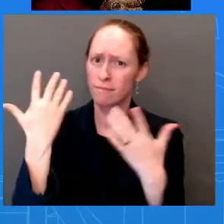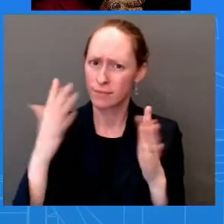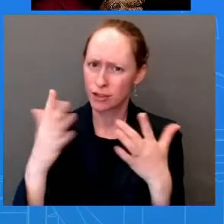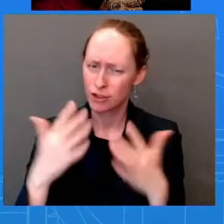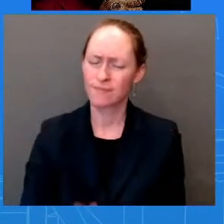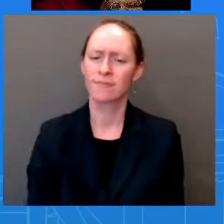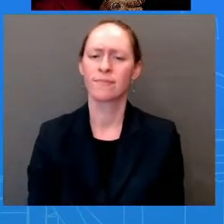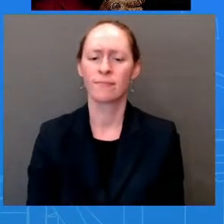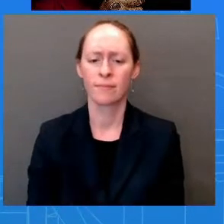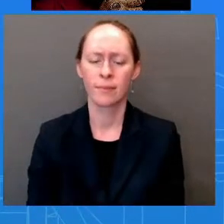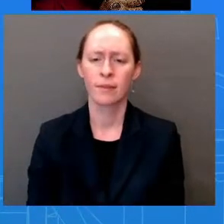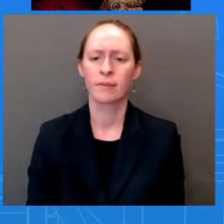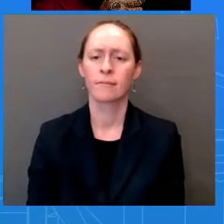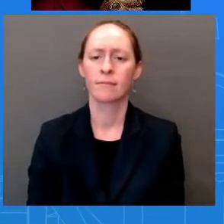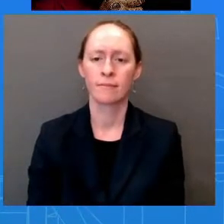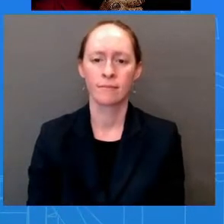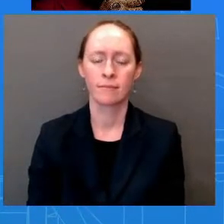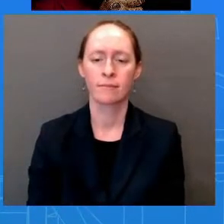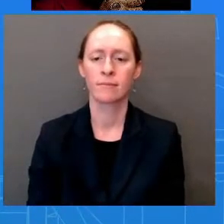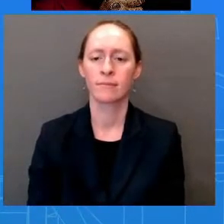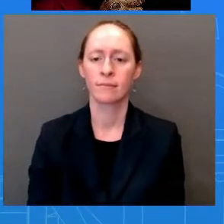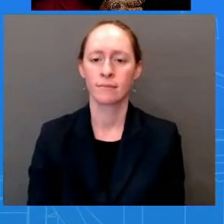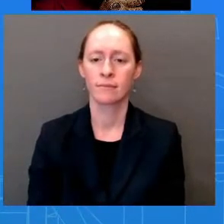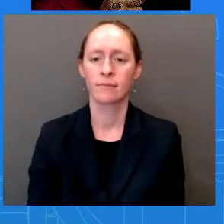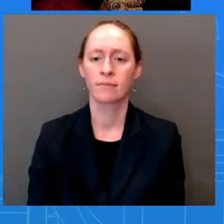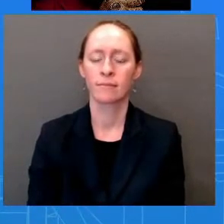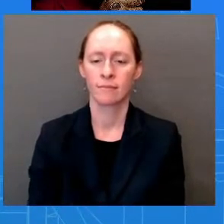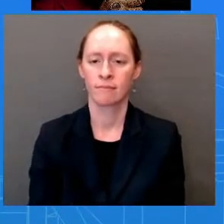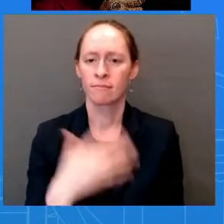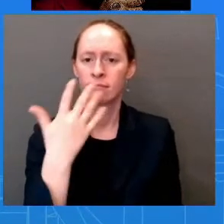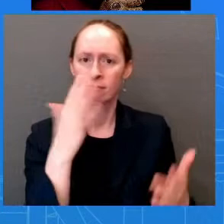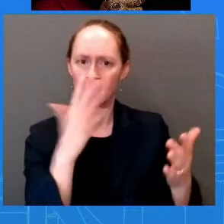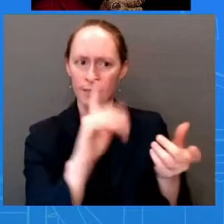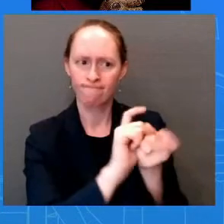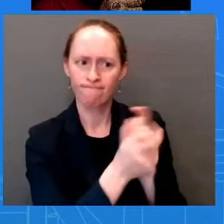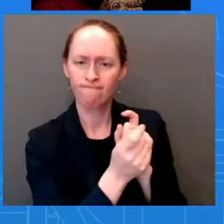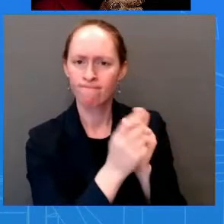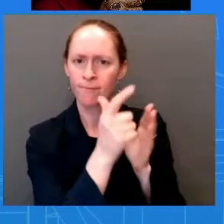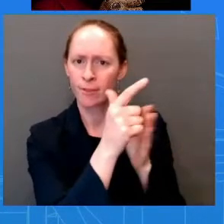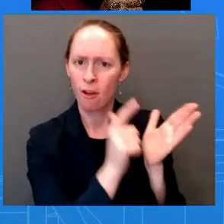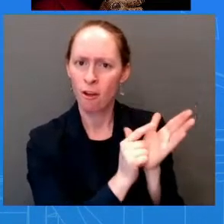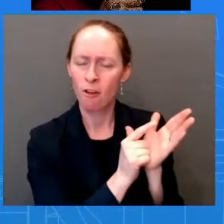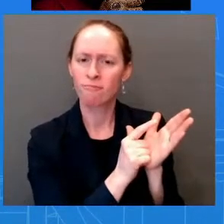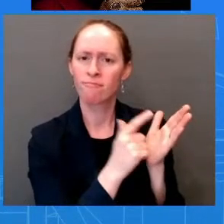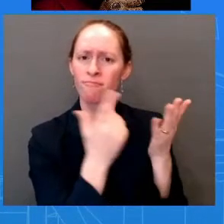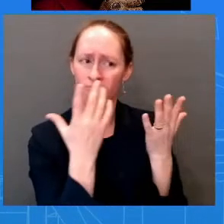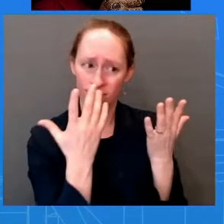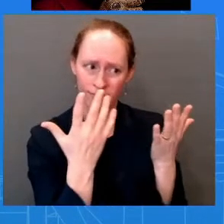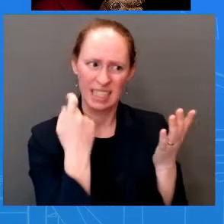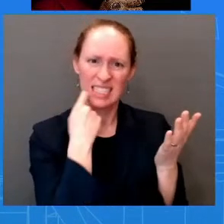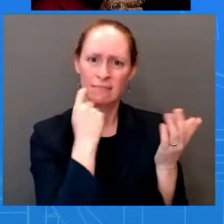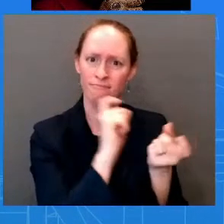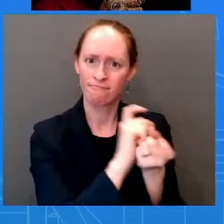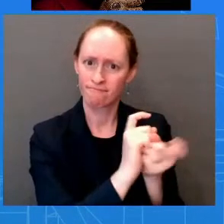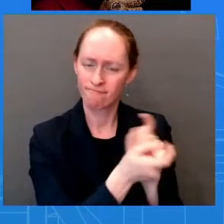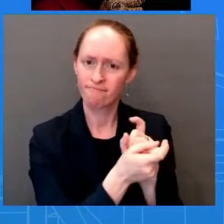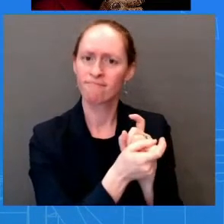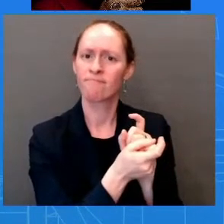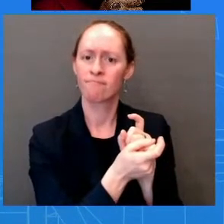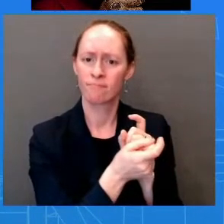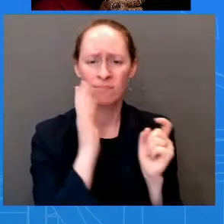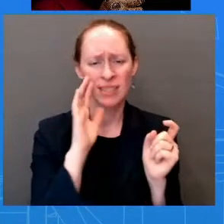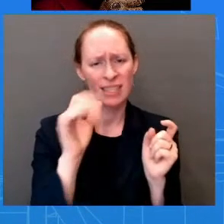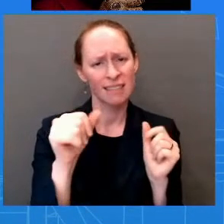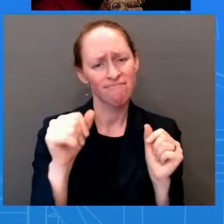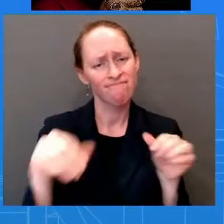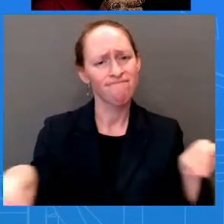bipartisan gun reform legislation done just a couple of months ago. And this is something that's going to continue to be important to him. I'm not going to, I